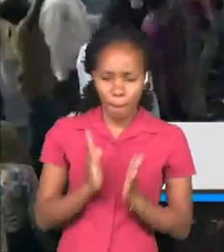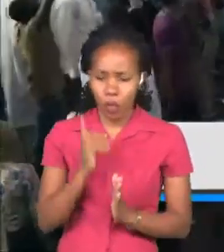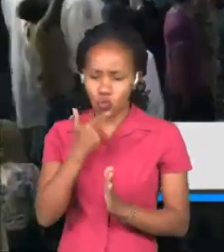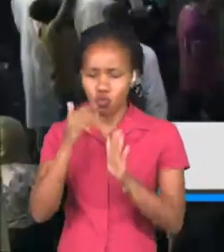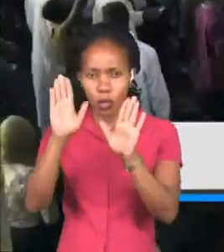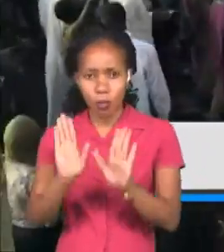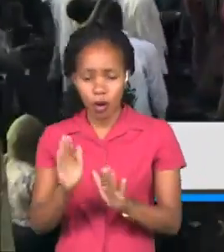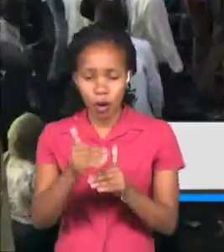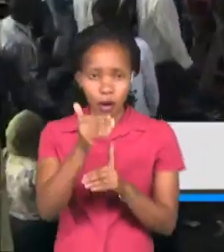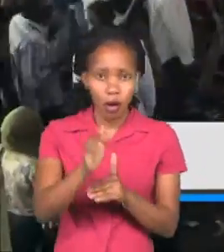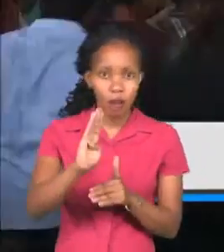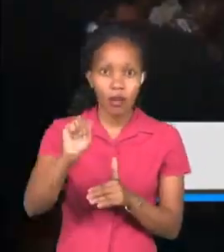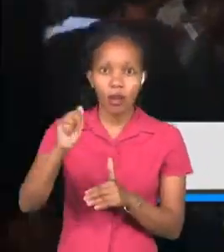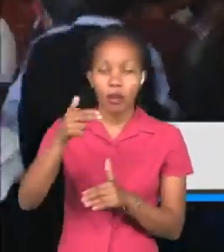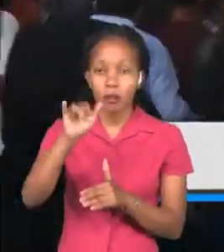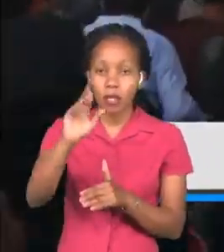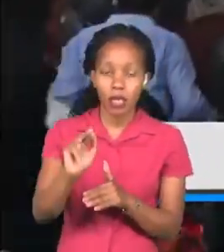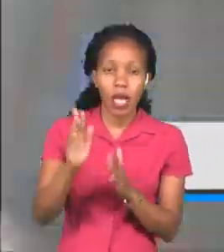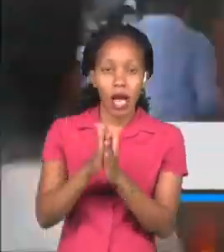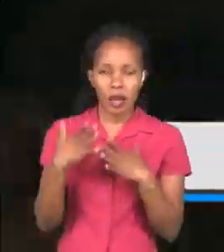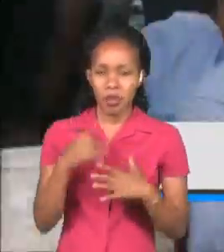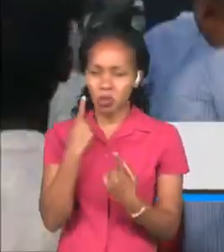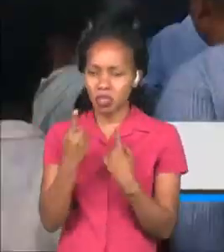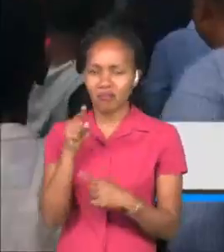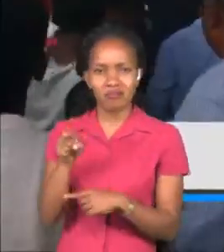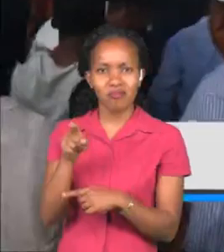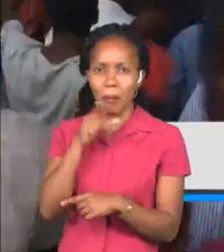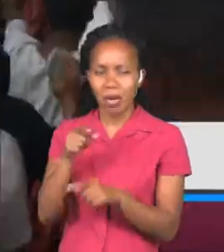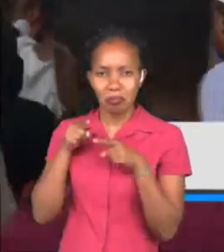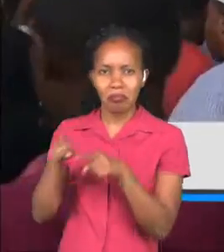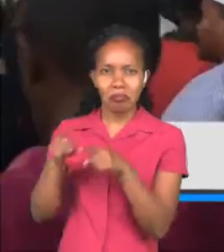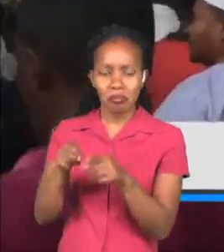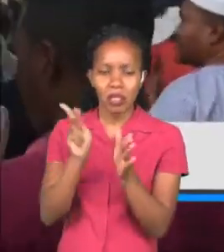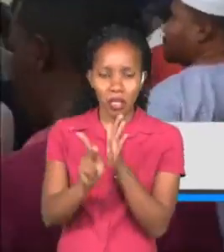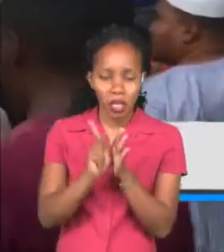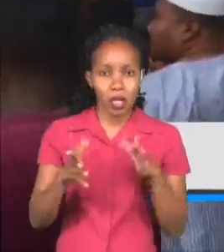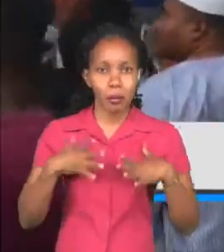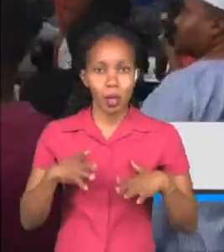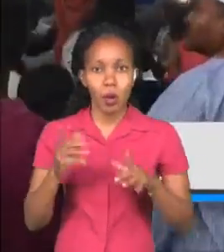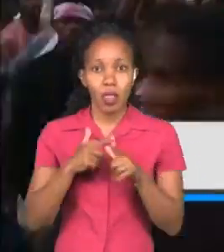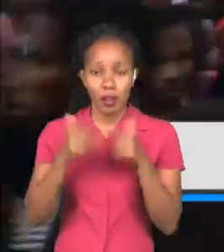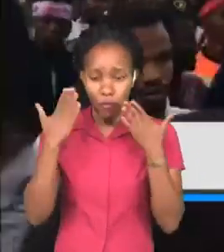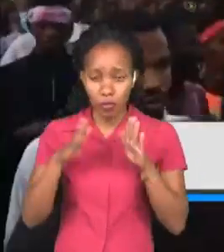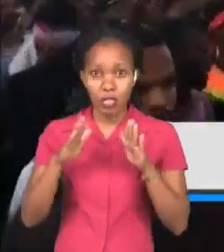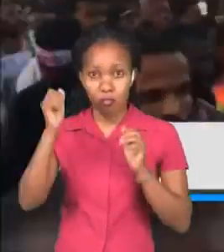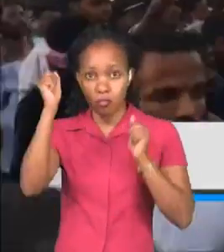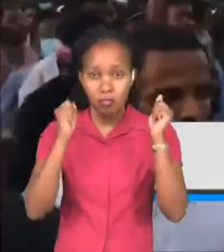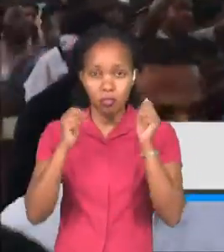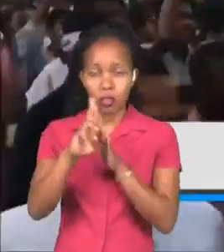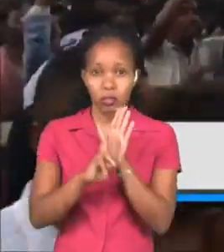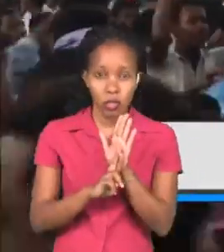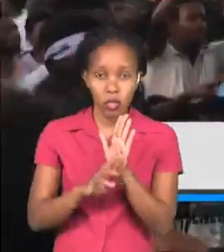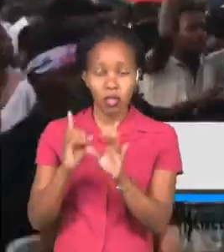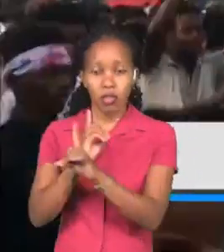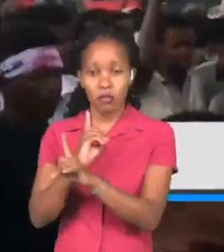after Bashir, and protesters held him responsible for the killing of demonstrators demanding an end to military rule. Defense Minister Awad